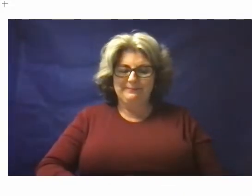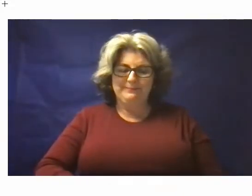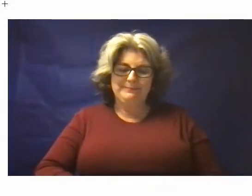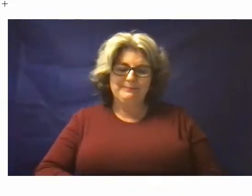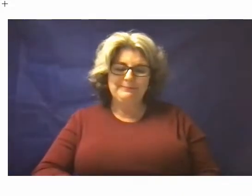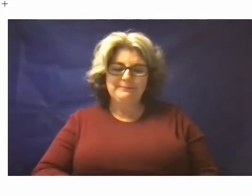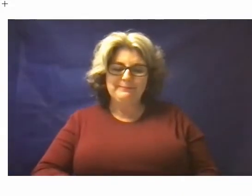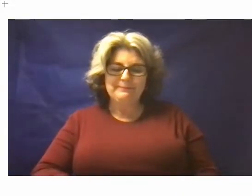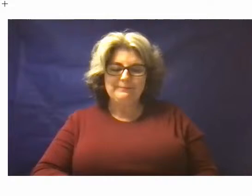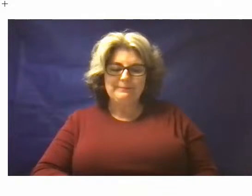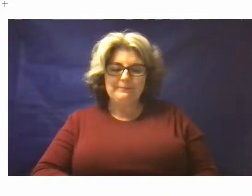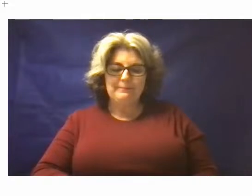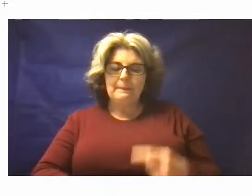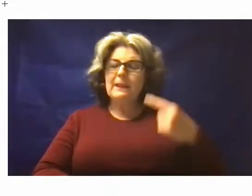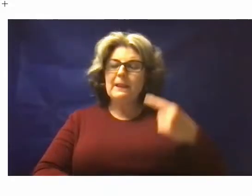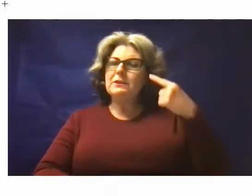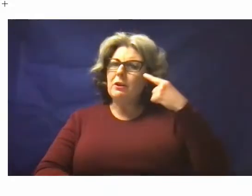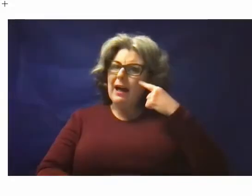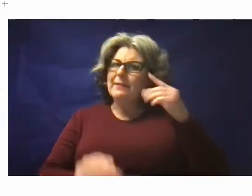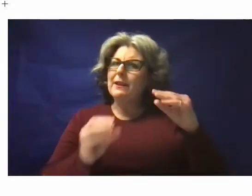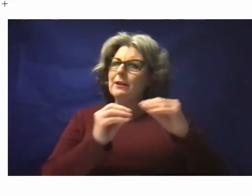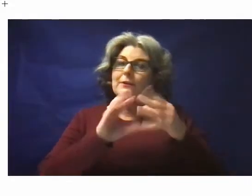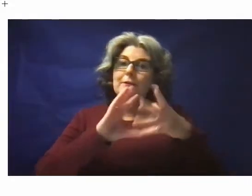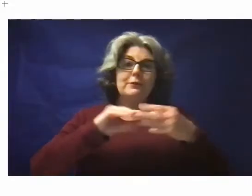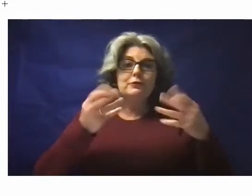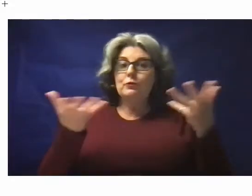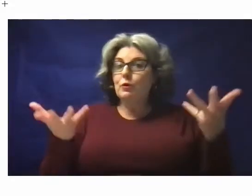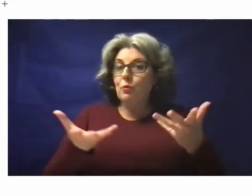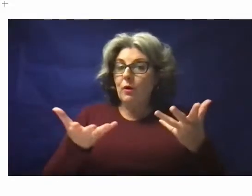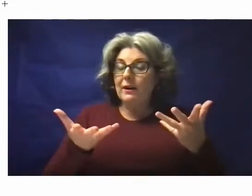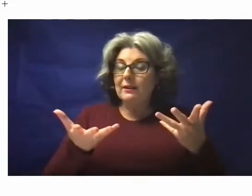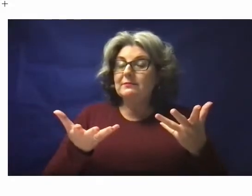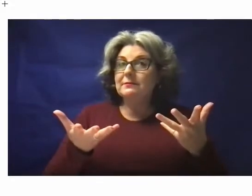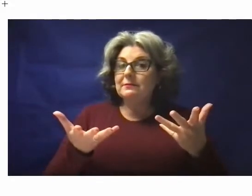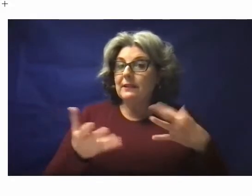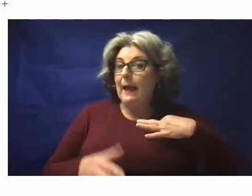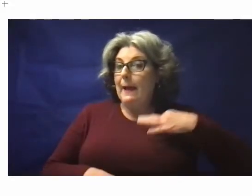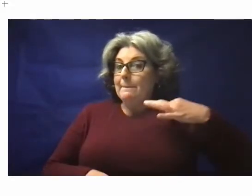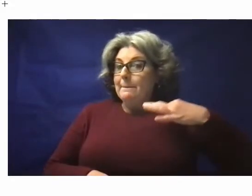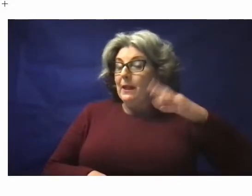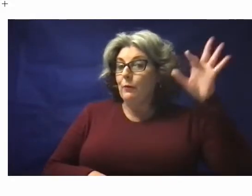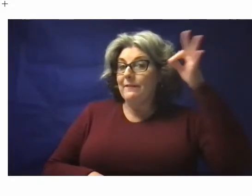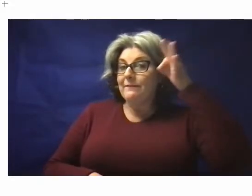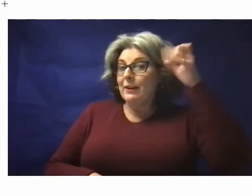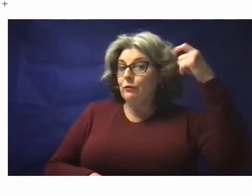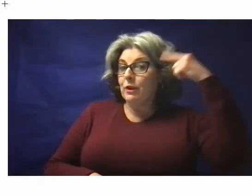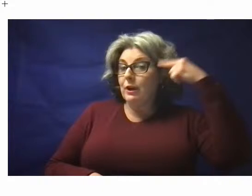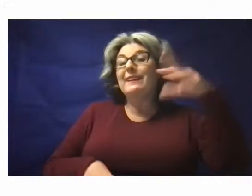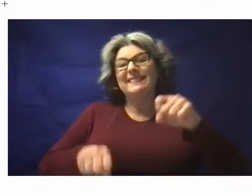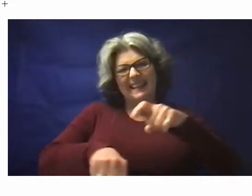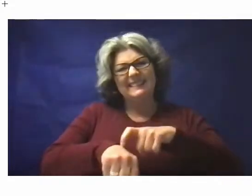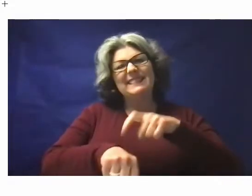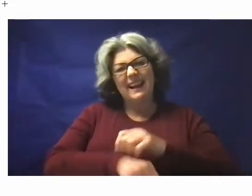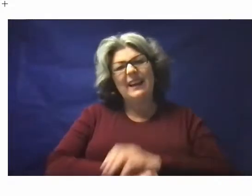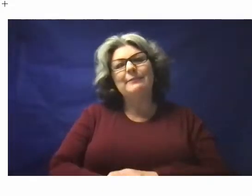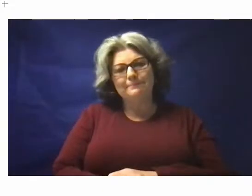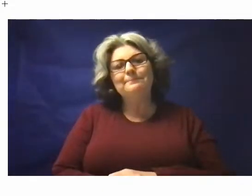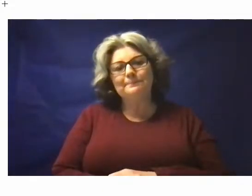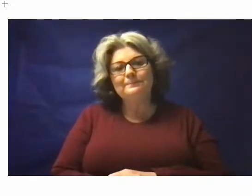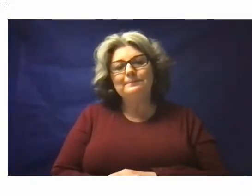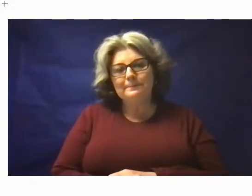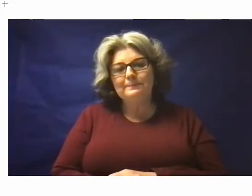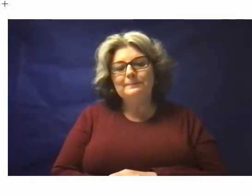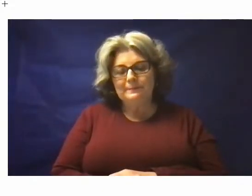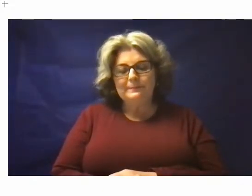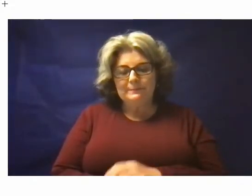I think the moral of the story is applying with federal government, it takes time. And I think that is